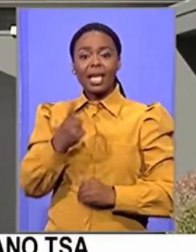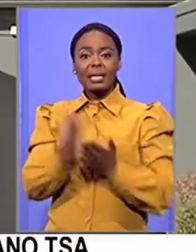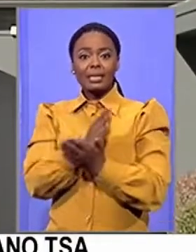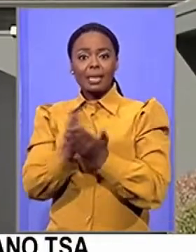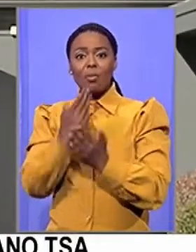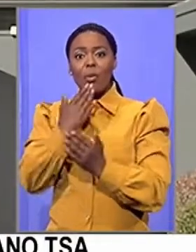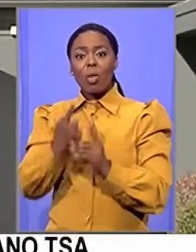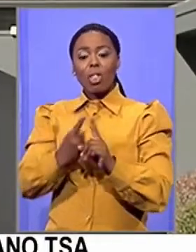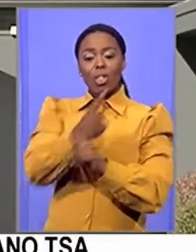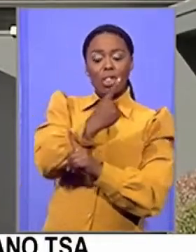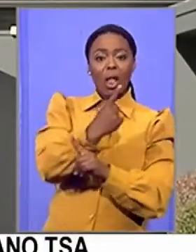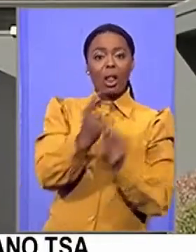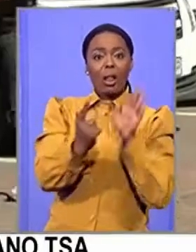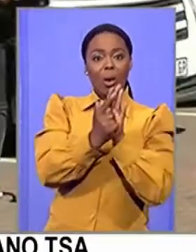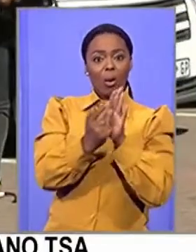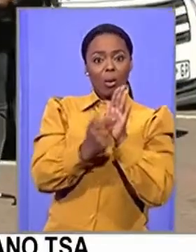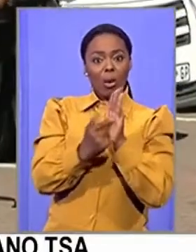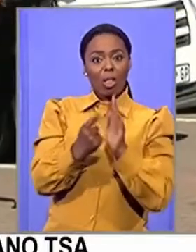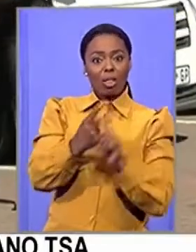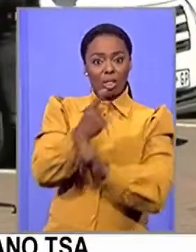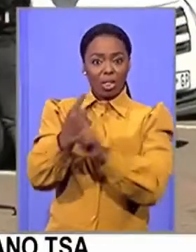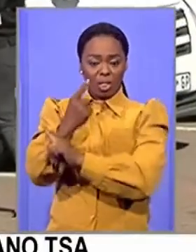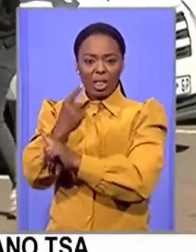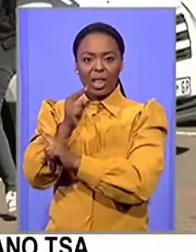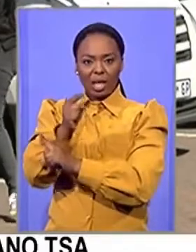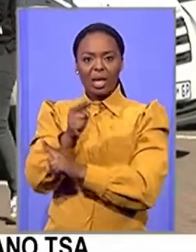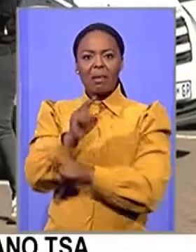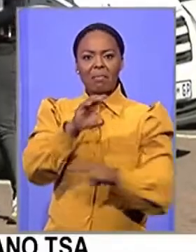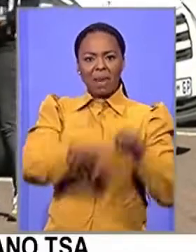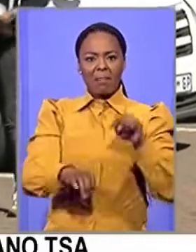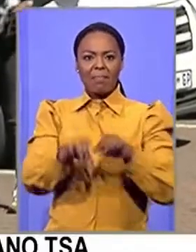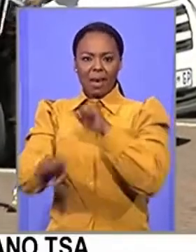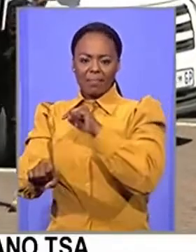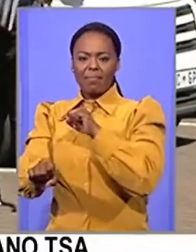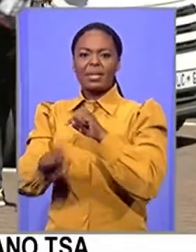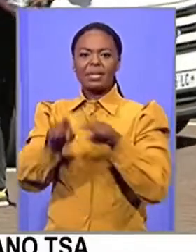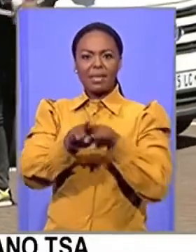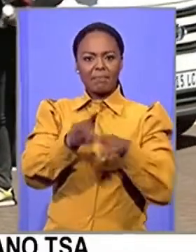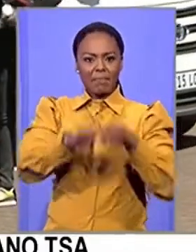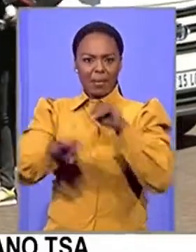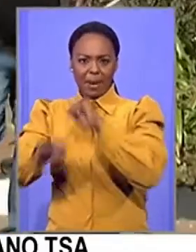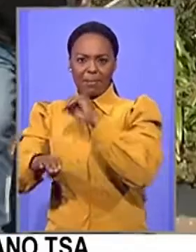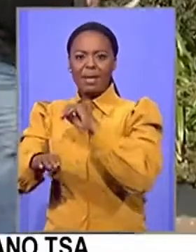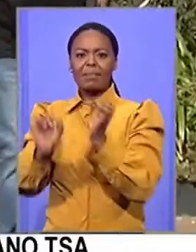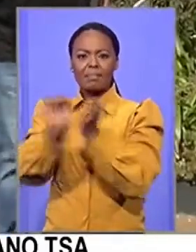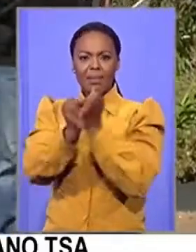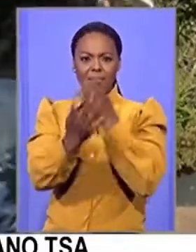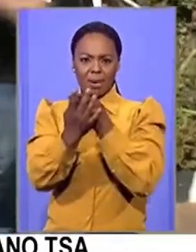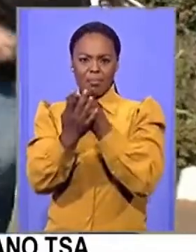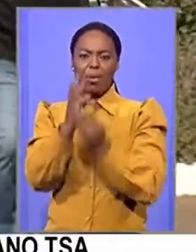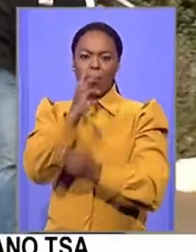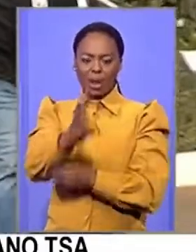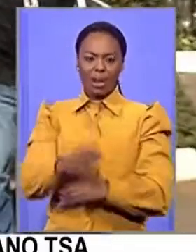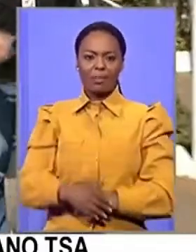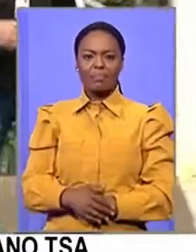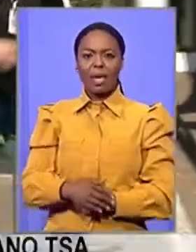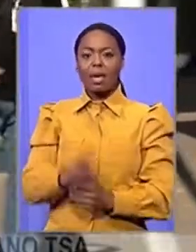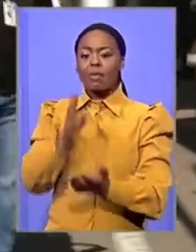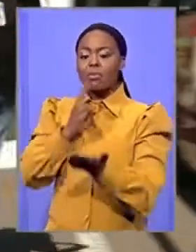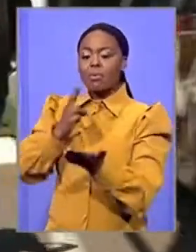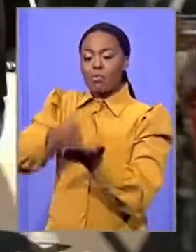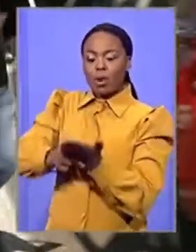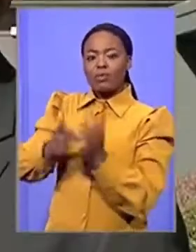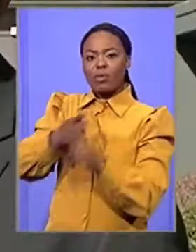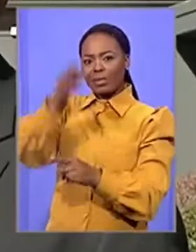tlaleho ya tsutsumetso e bolotsana diqetong tsa mmuso ba tlilo jelwa thepa le ho le ba tjhankaneng. We have read the report of the